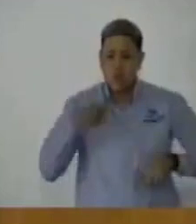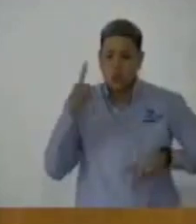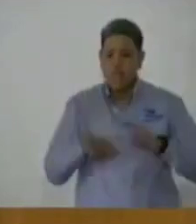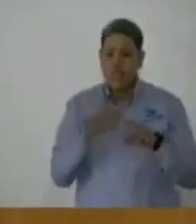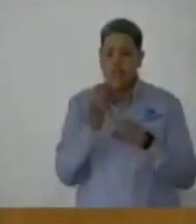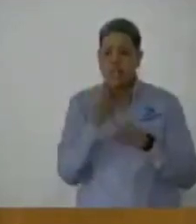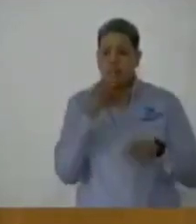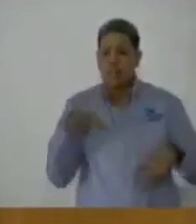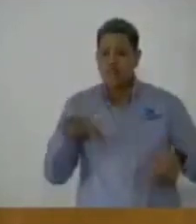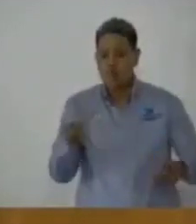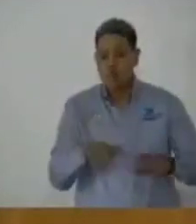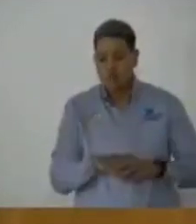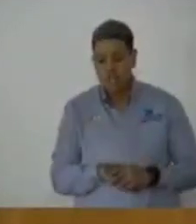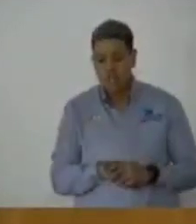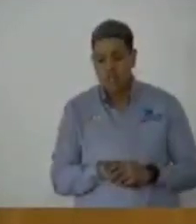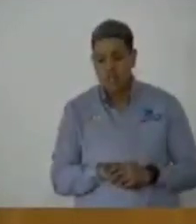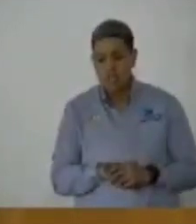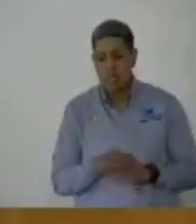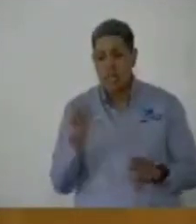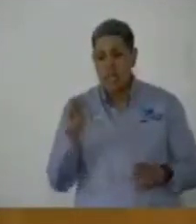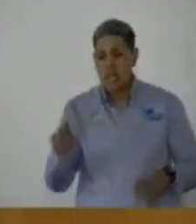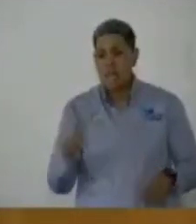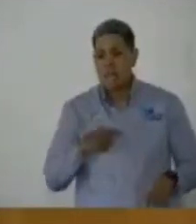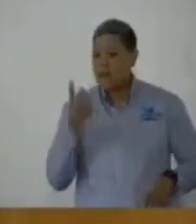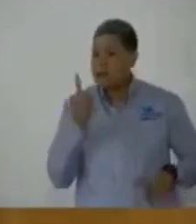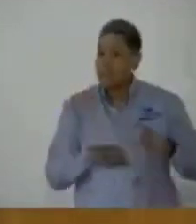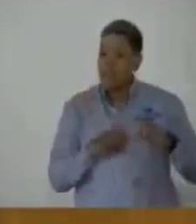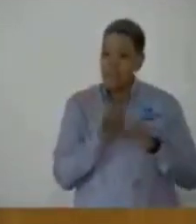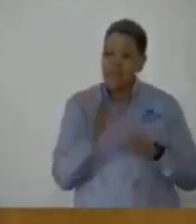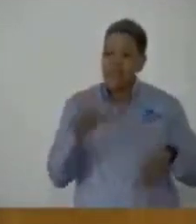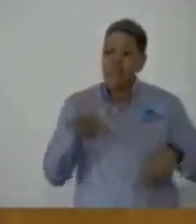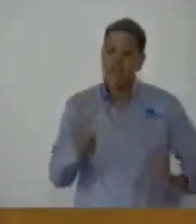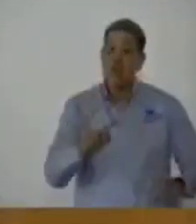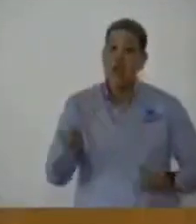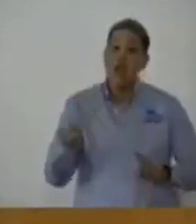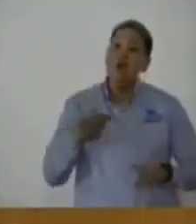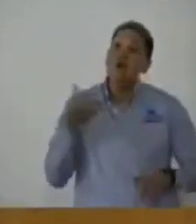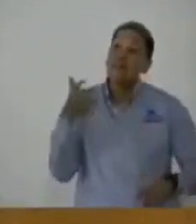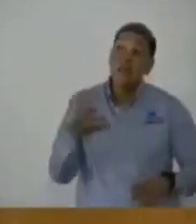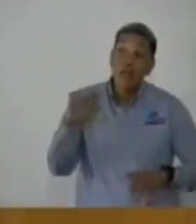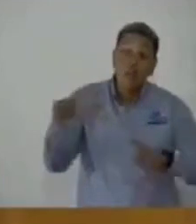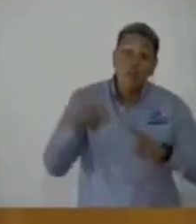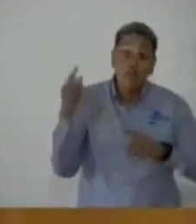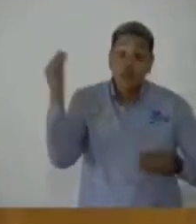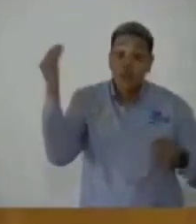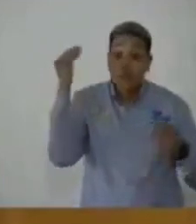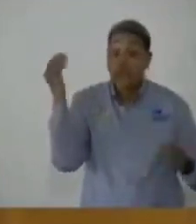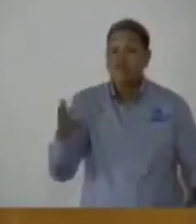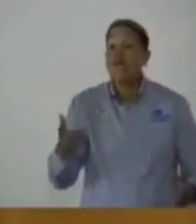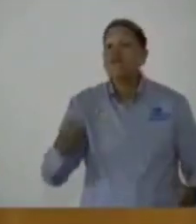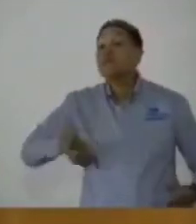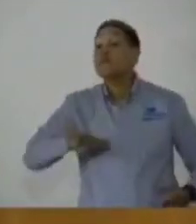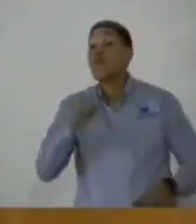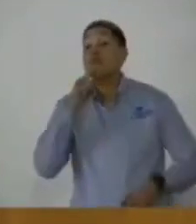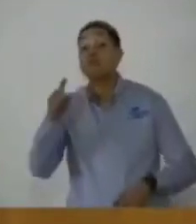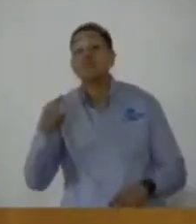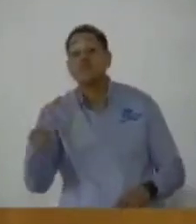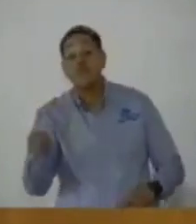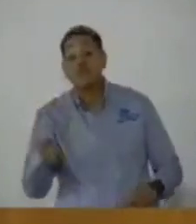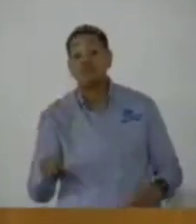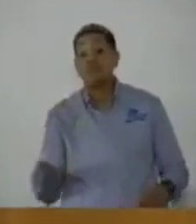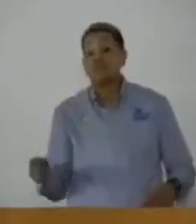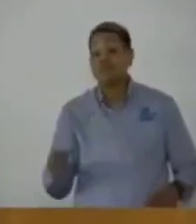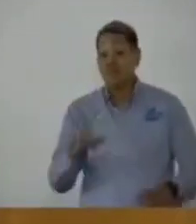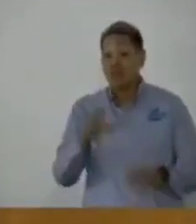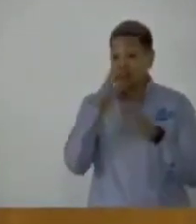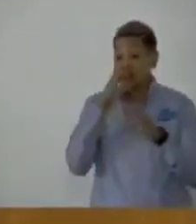road as an MP. I was there that they were saying that we were austerity government and we